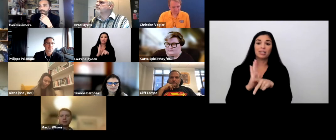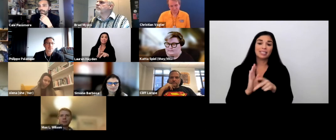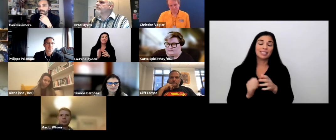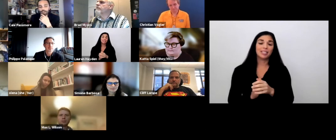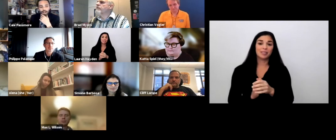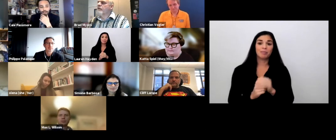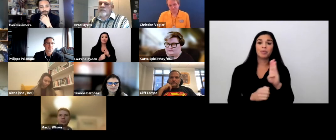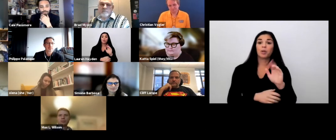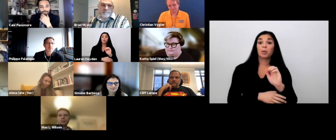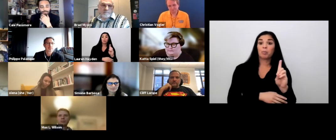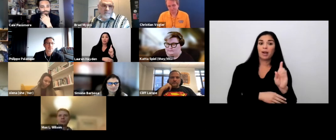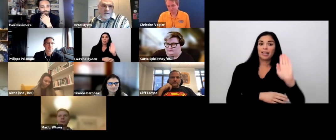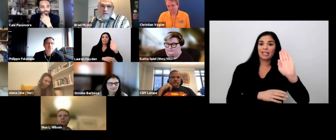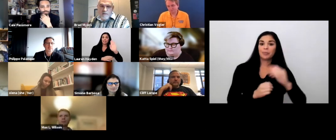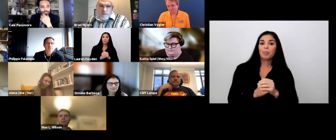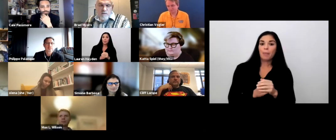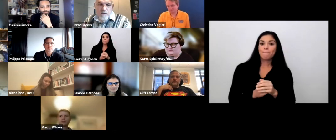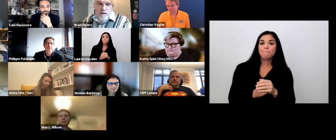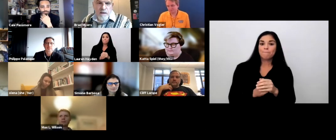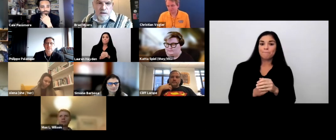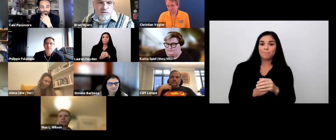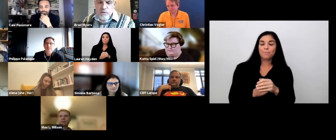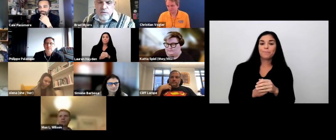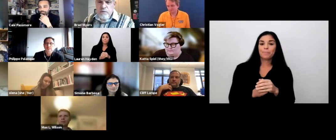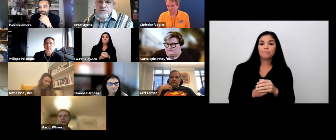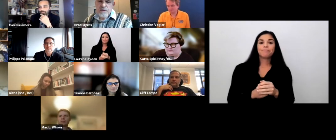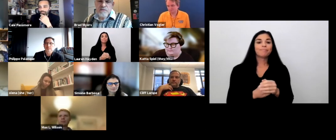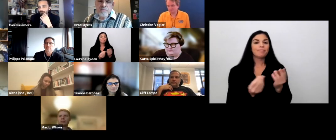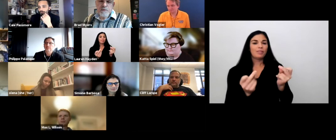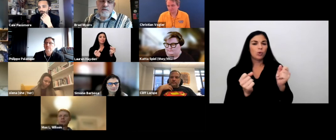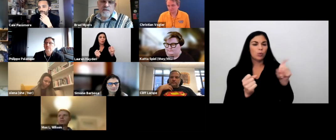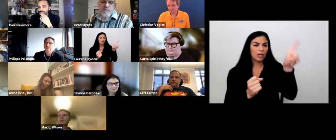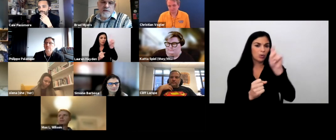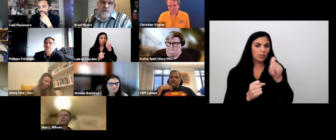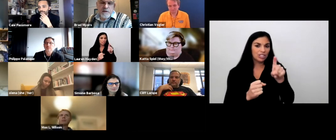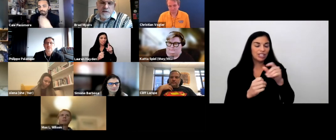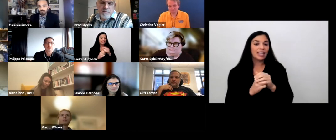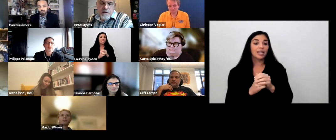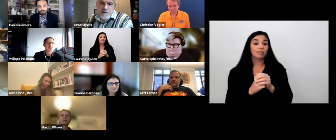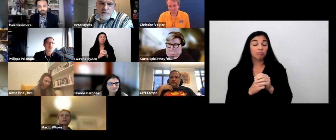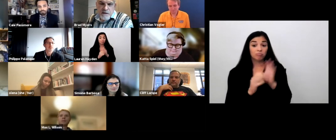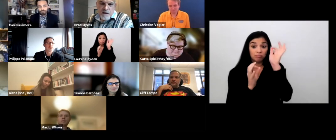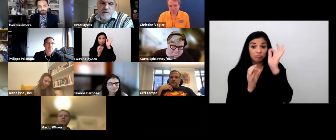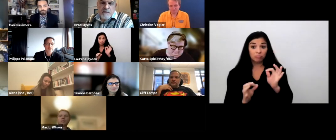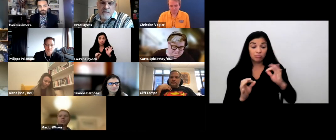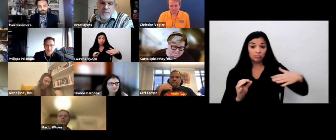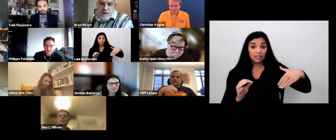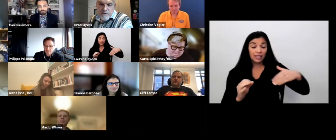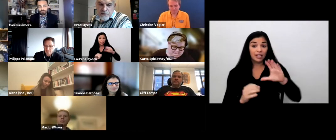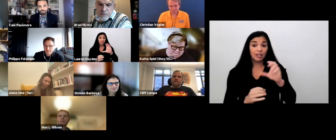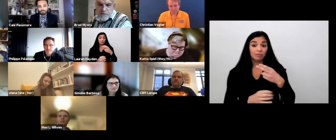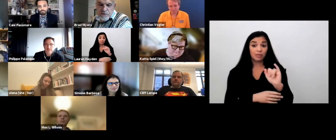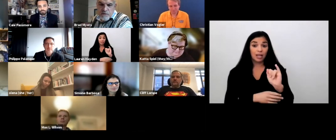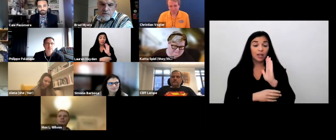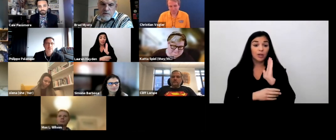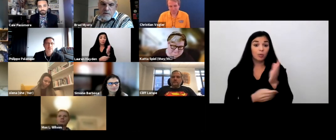Brad, I see that you have your hand up. I just had a quick question. Has it been definitively decided that CHI will have